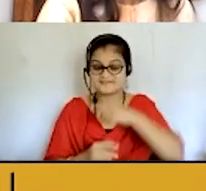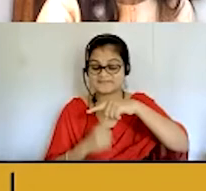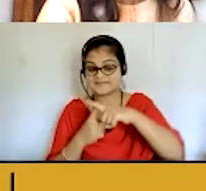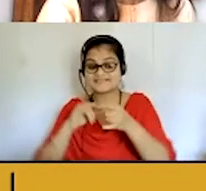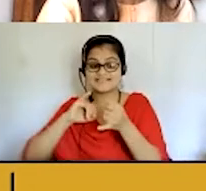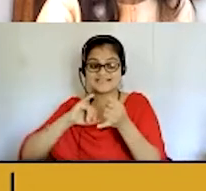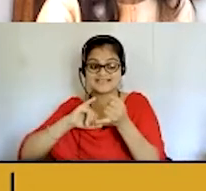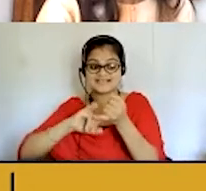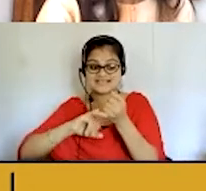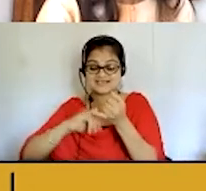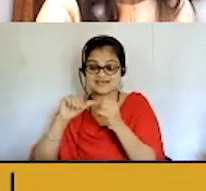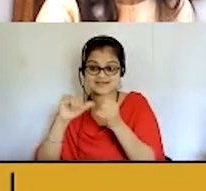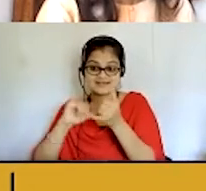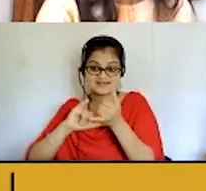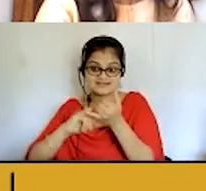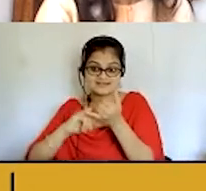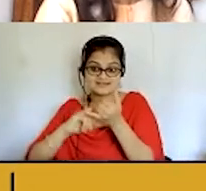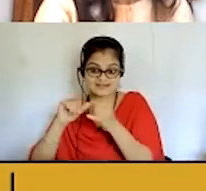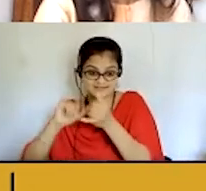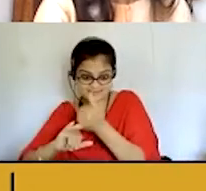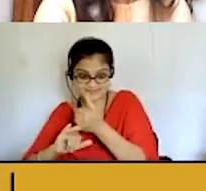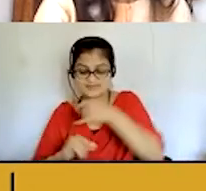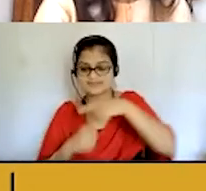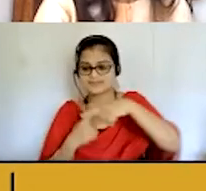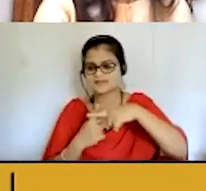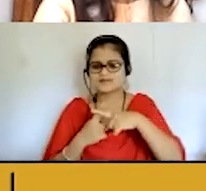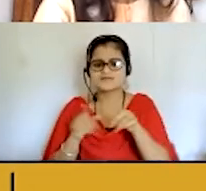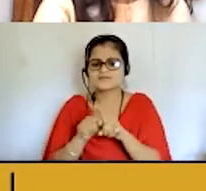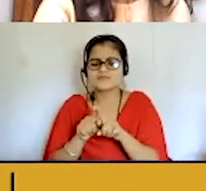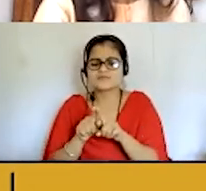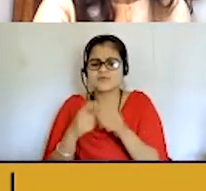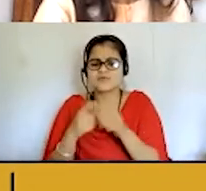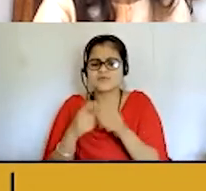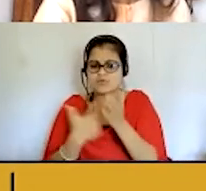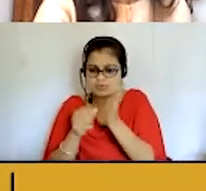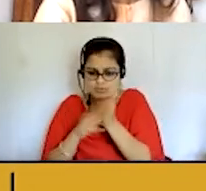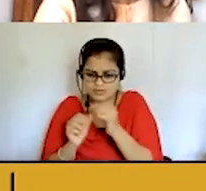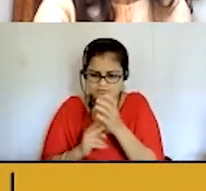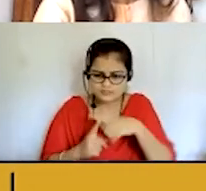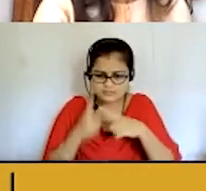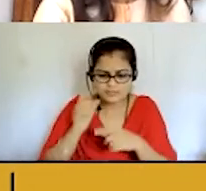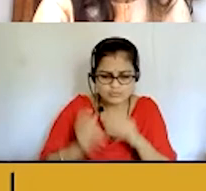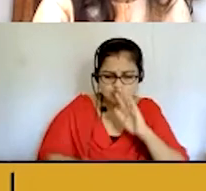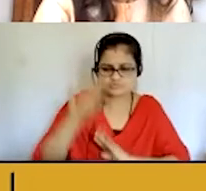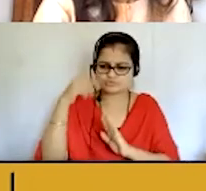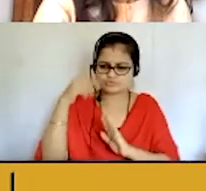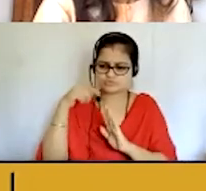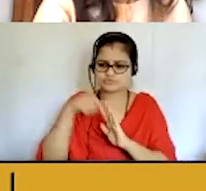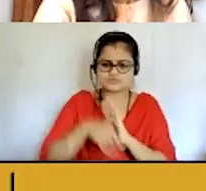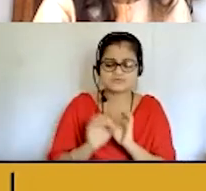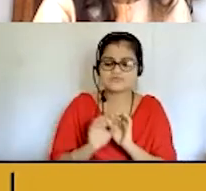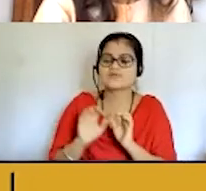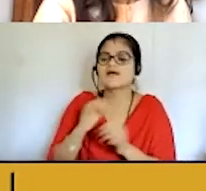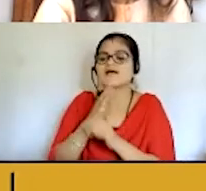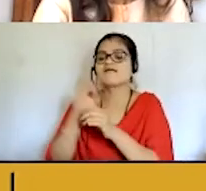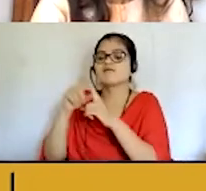rasas, there was Shringara, but not in a romantic sense, more in a devotional sense